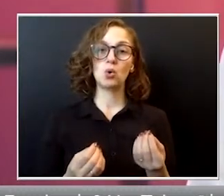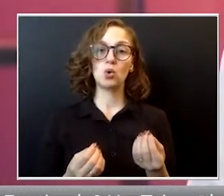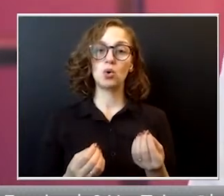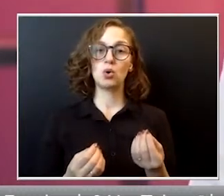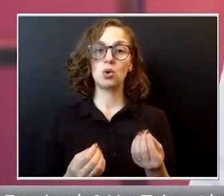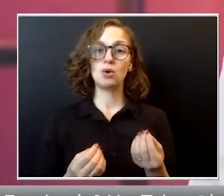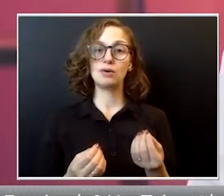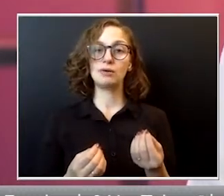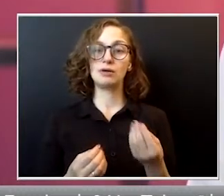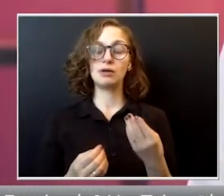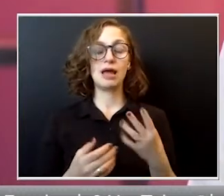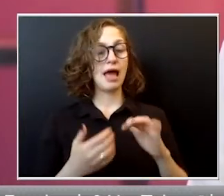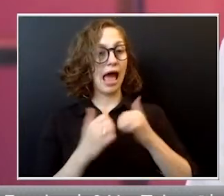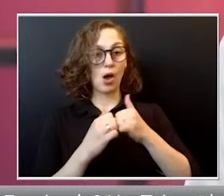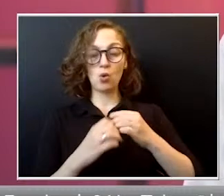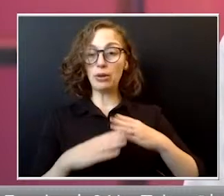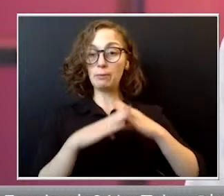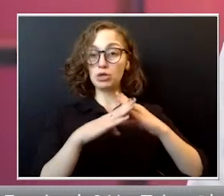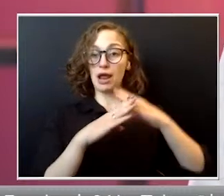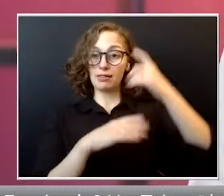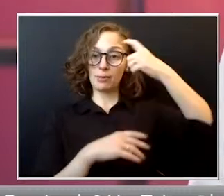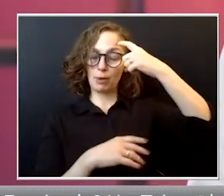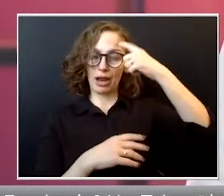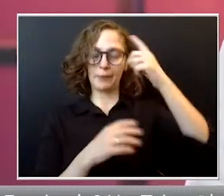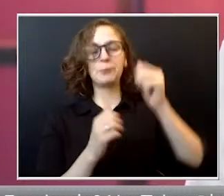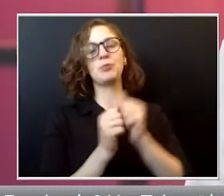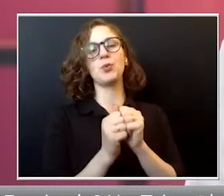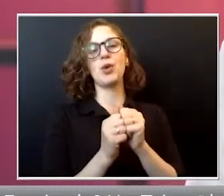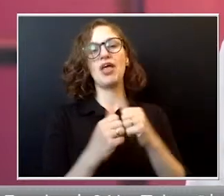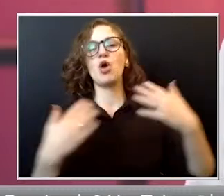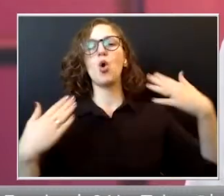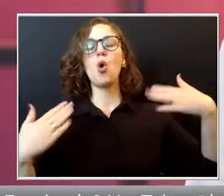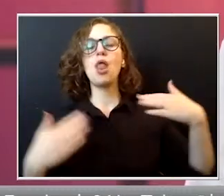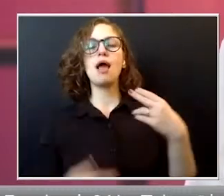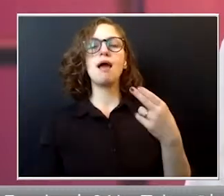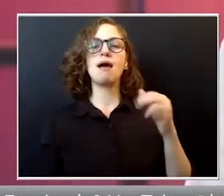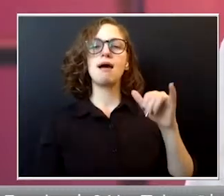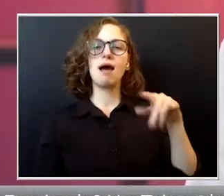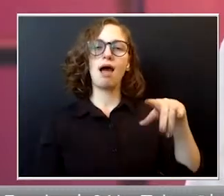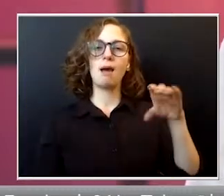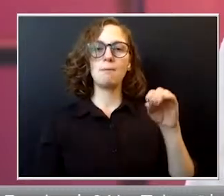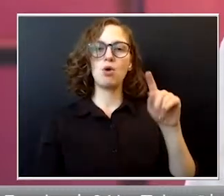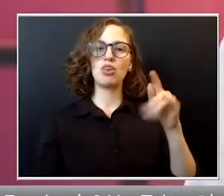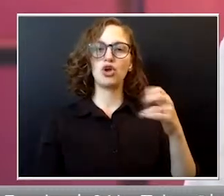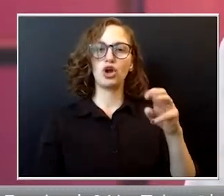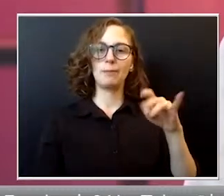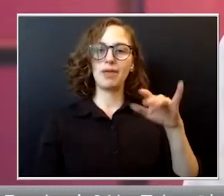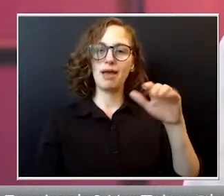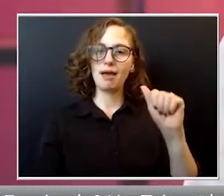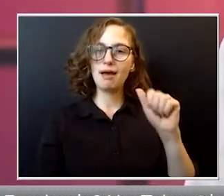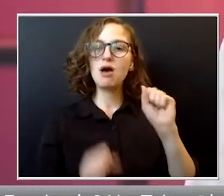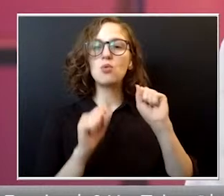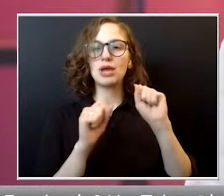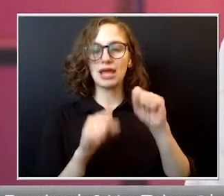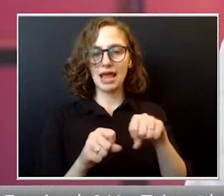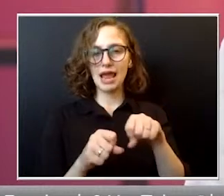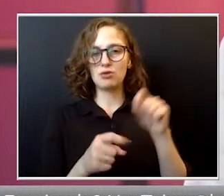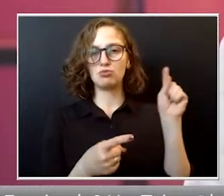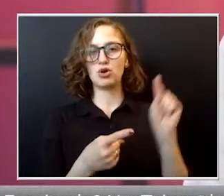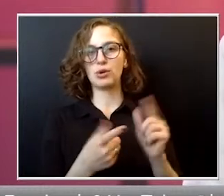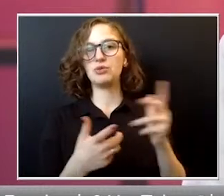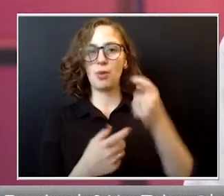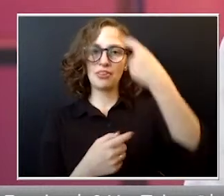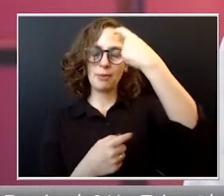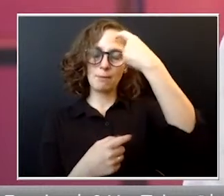cooling. So with hypothermia, we can reduce the metabolic demand of the brain and prevent injury associated with